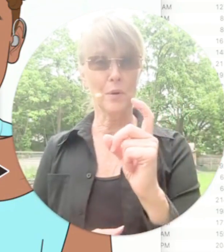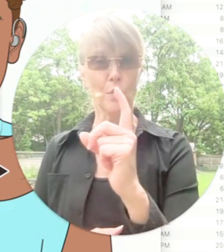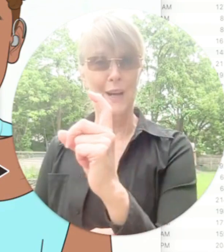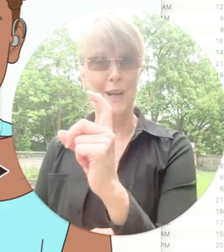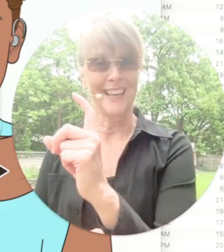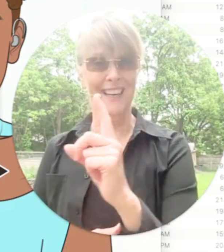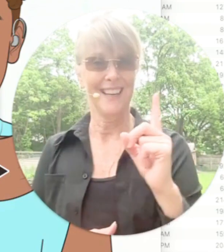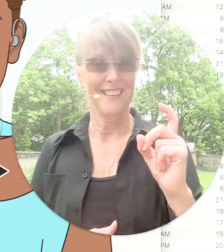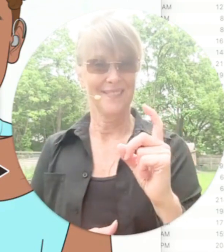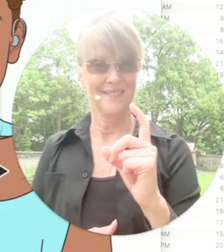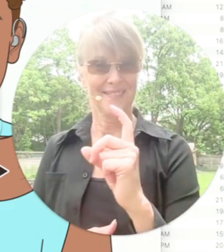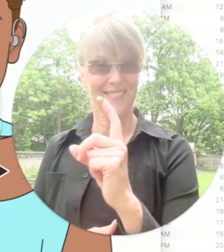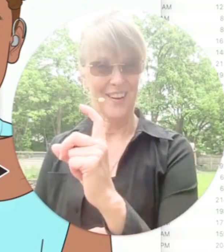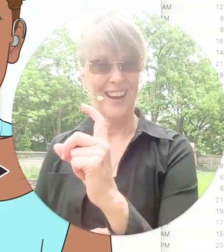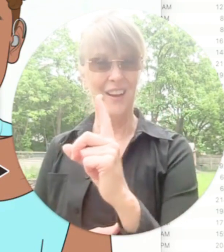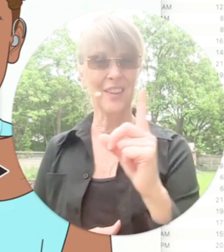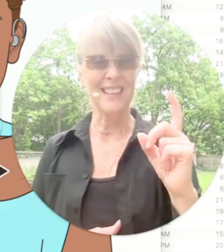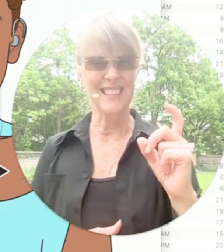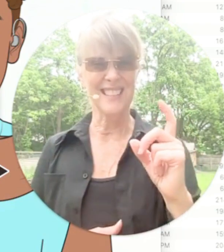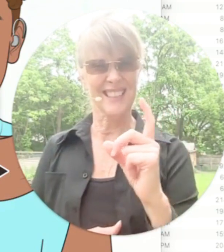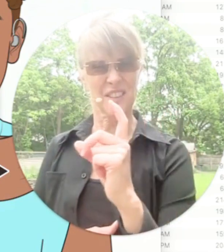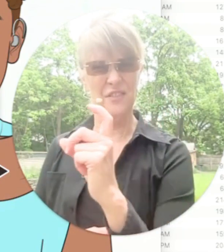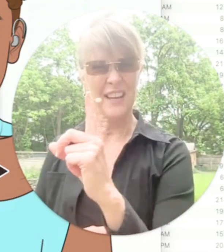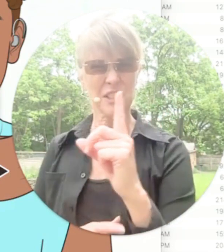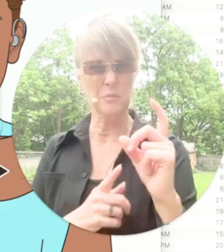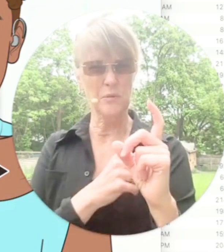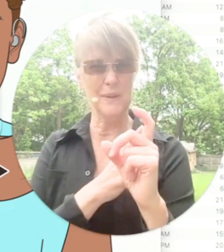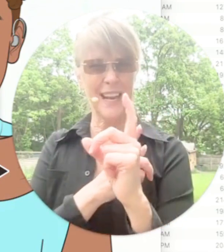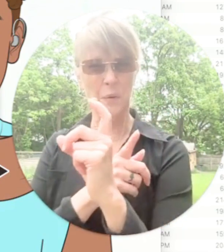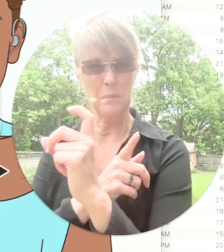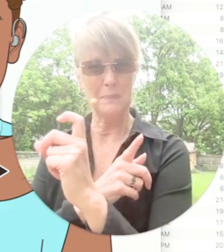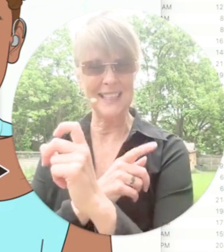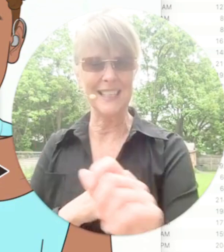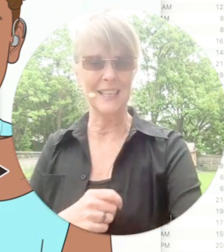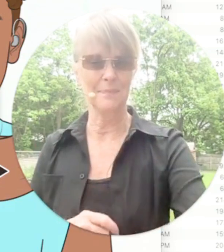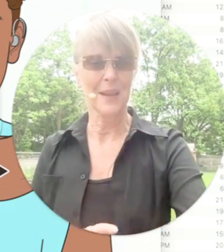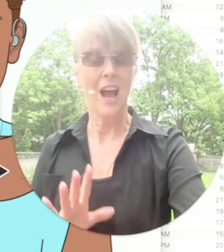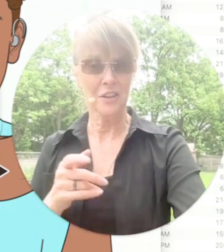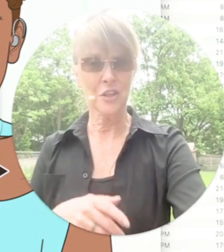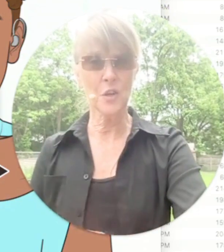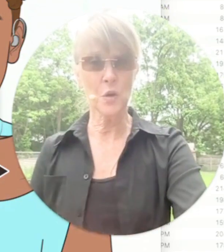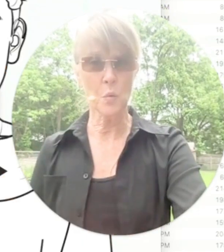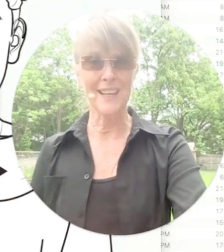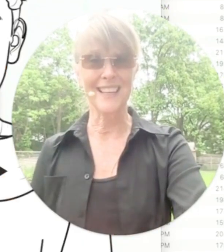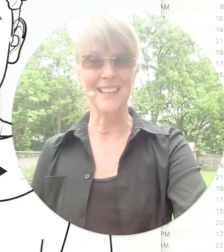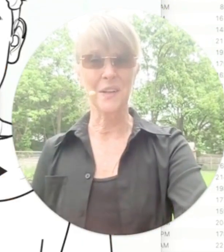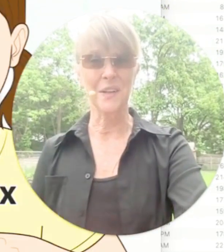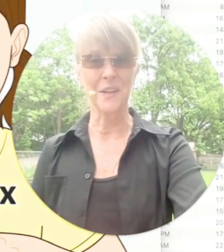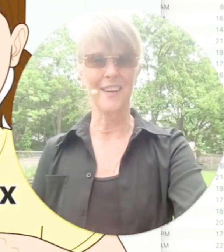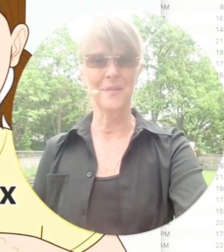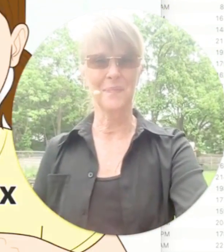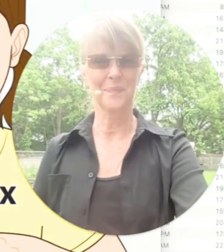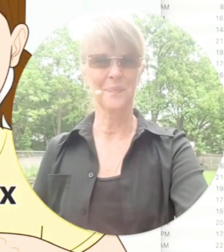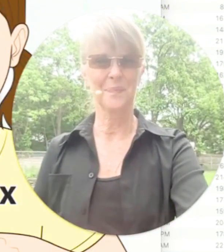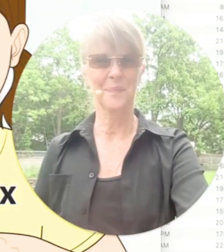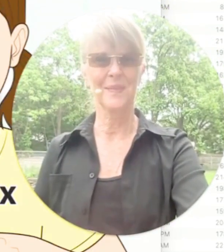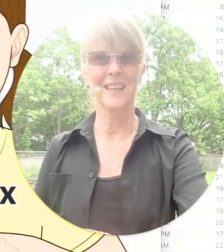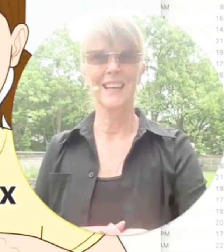you could be running. Okay, this is a little faster movement, and we bend it. I'll show you walk in a little while.